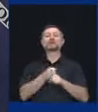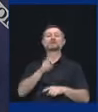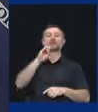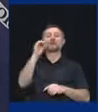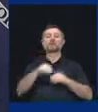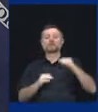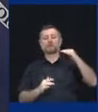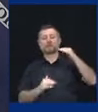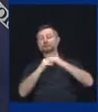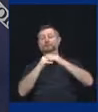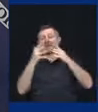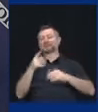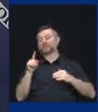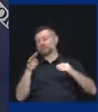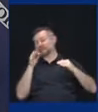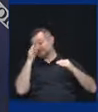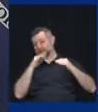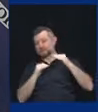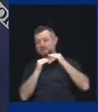70%?